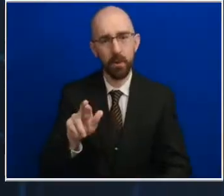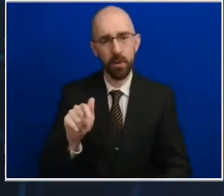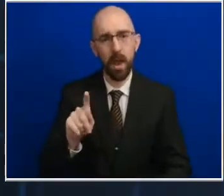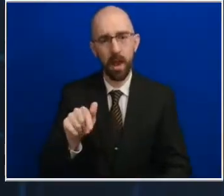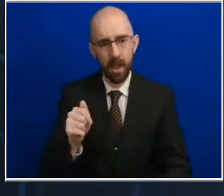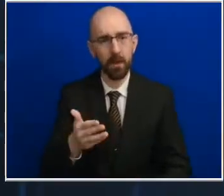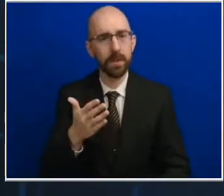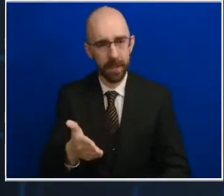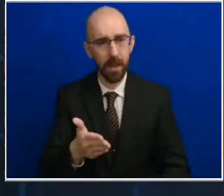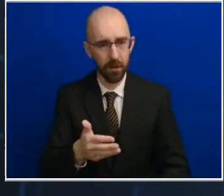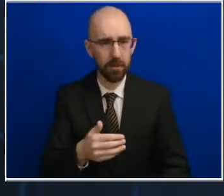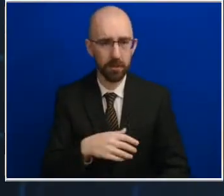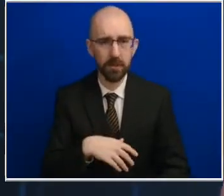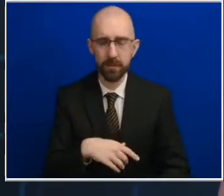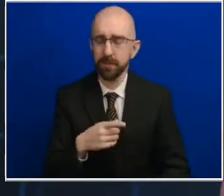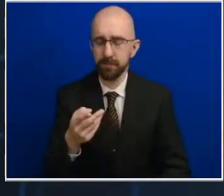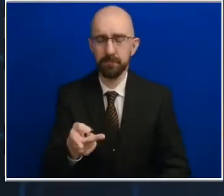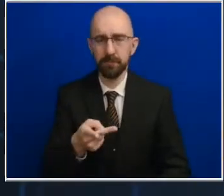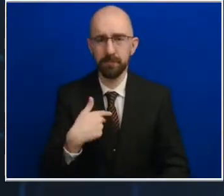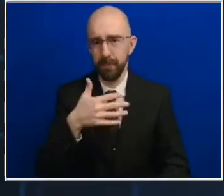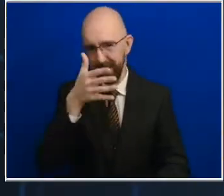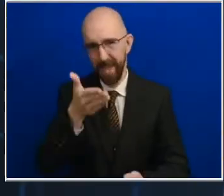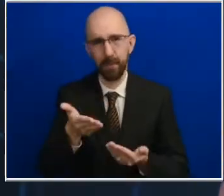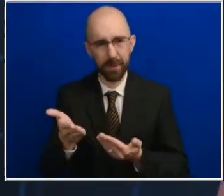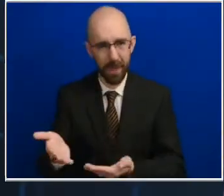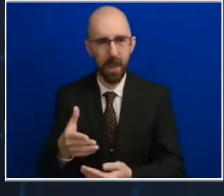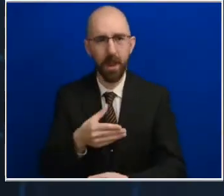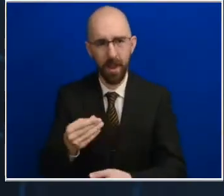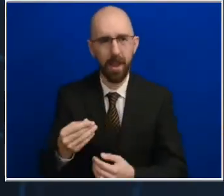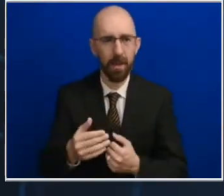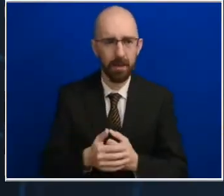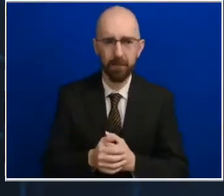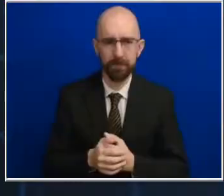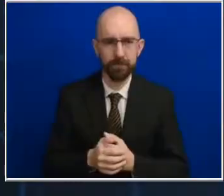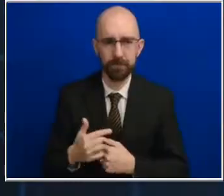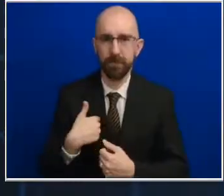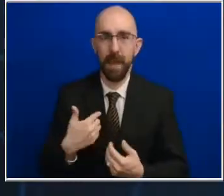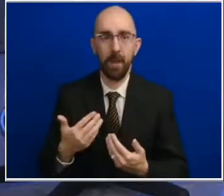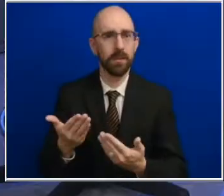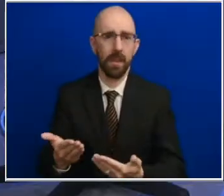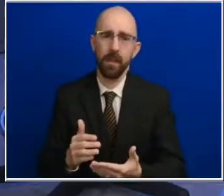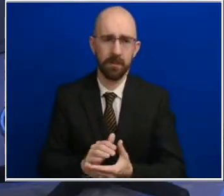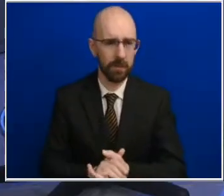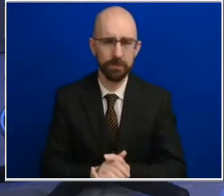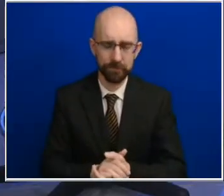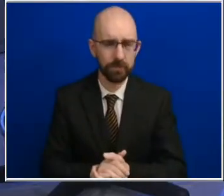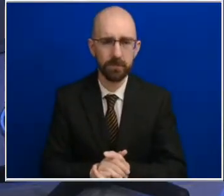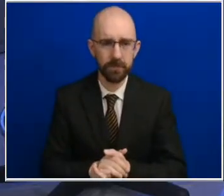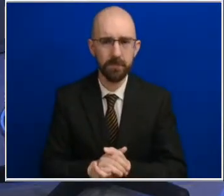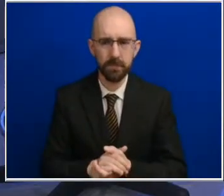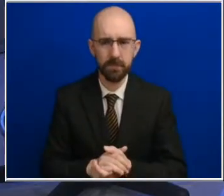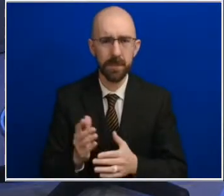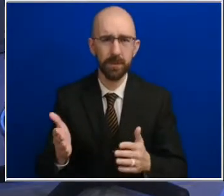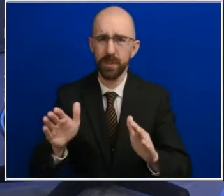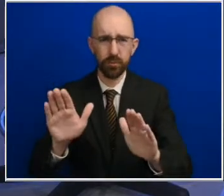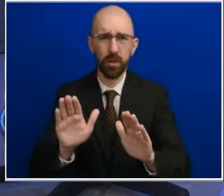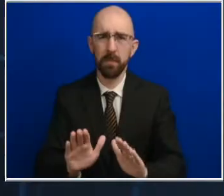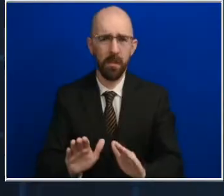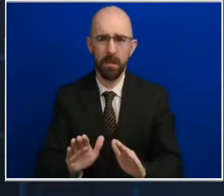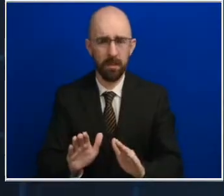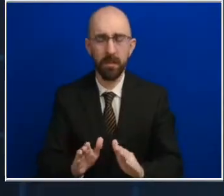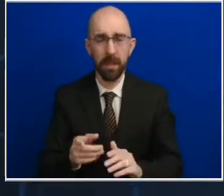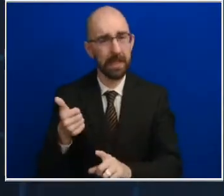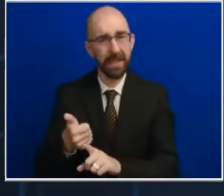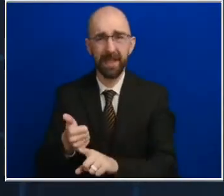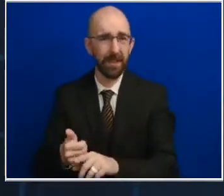Dr. Camerata was there, my dad was there, and I was there. And it was That's incredible. beautiful. Yeah, and he was awesome.